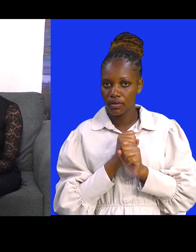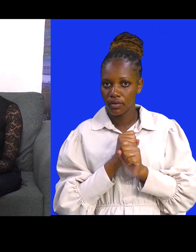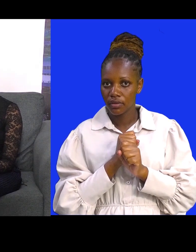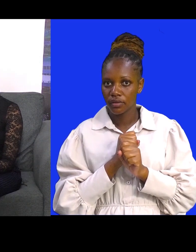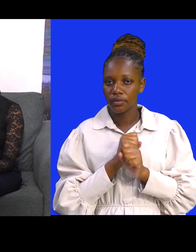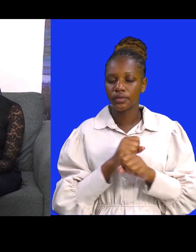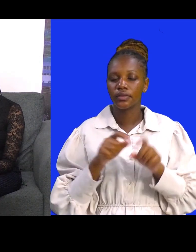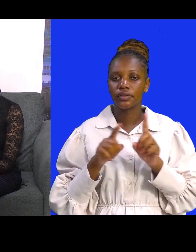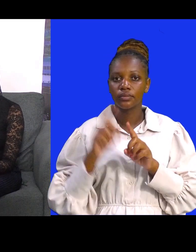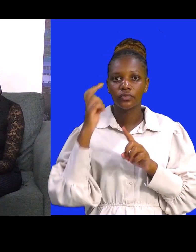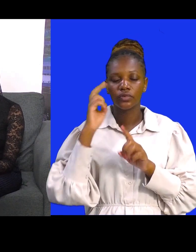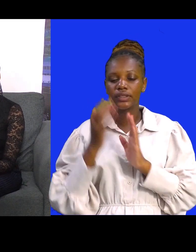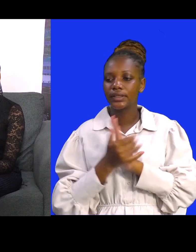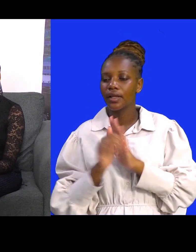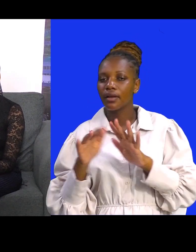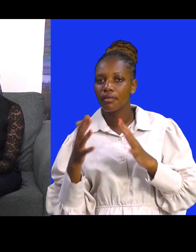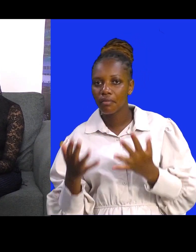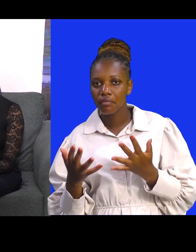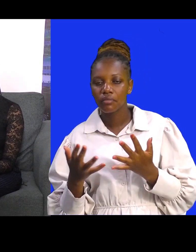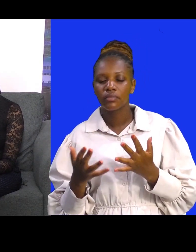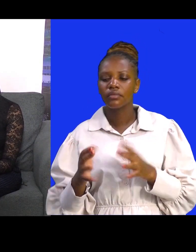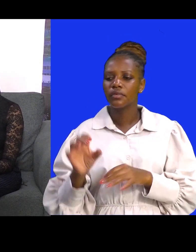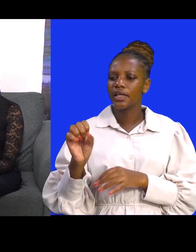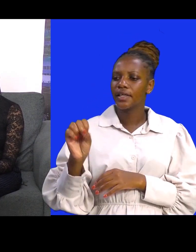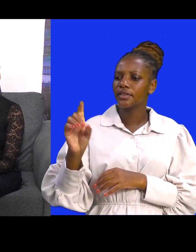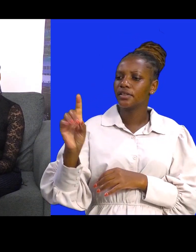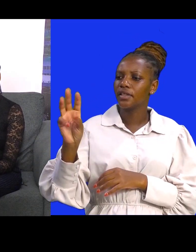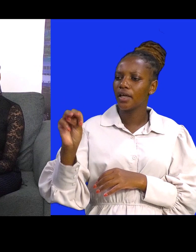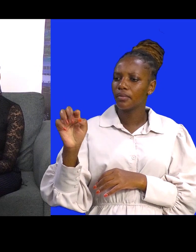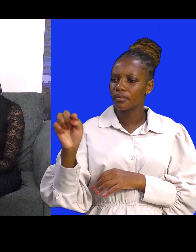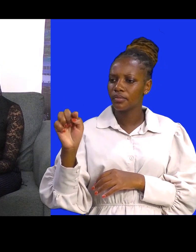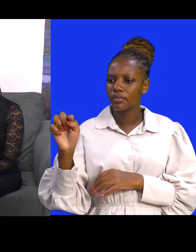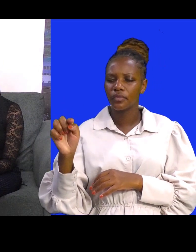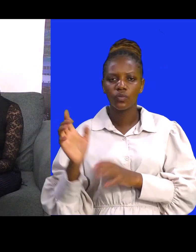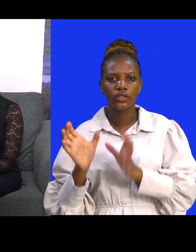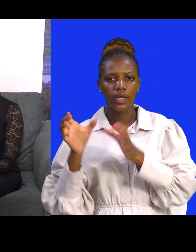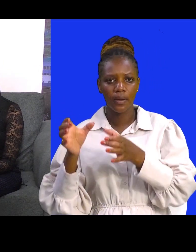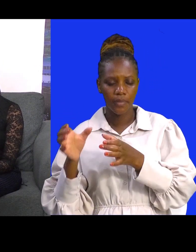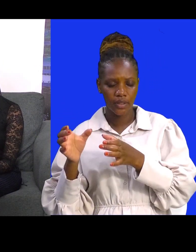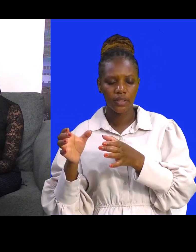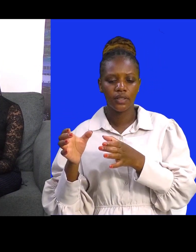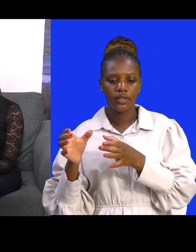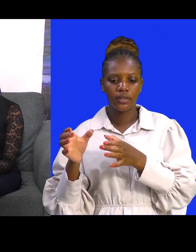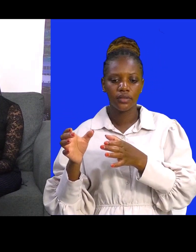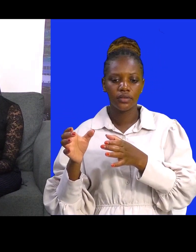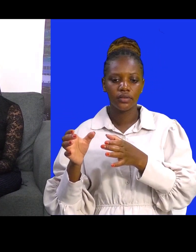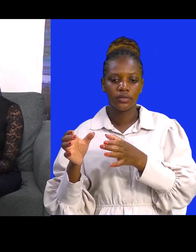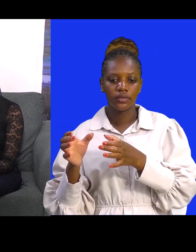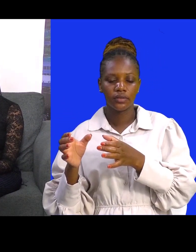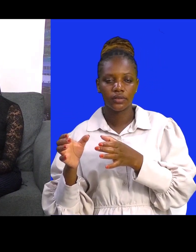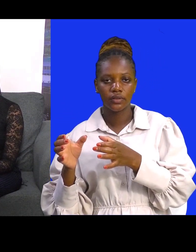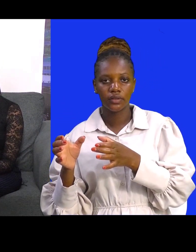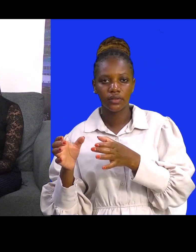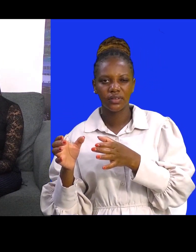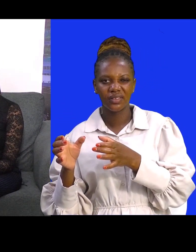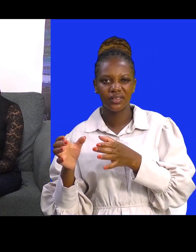was how SPM Buzz was born. So SPM was a company that gave birth to SPM Buzz,